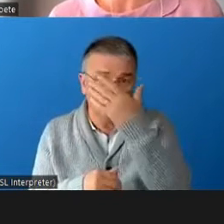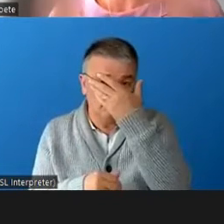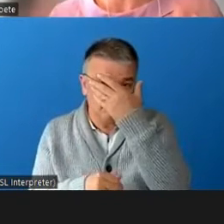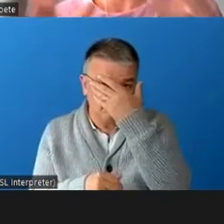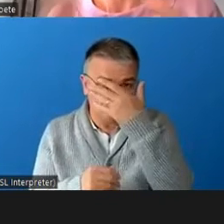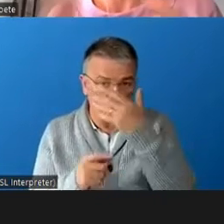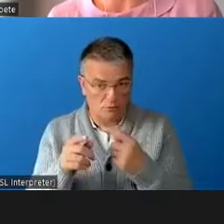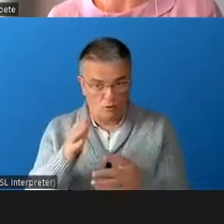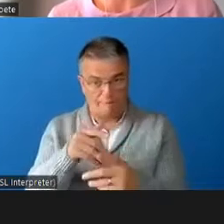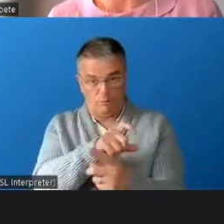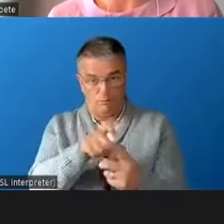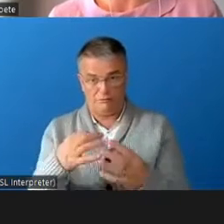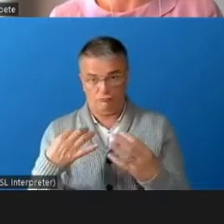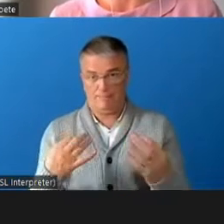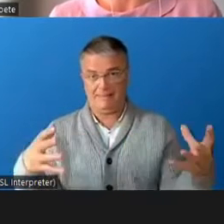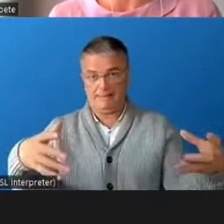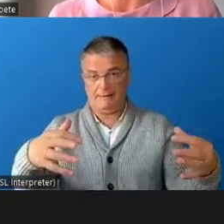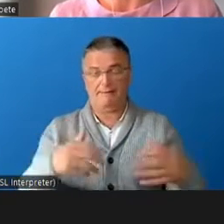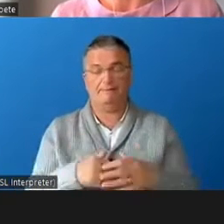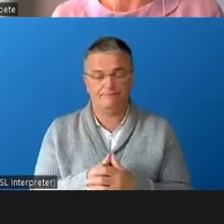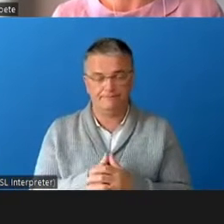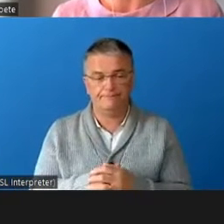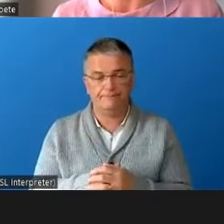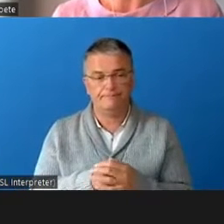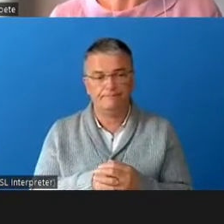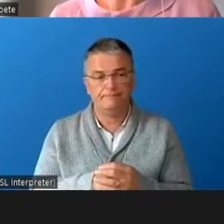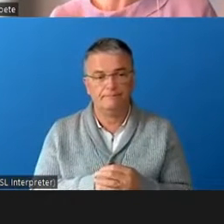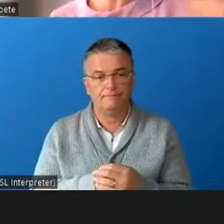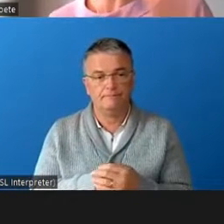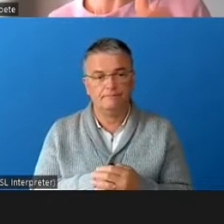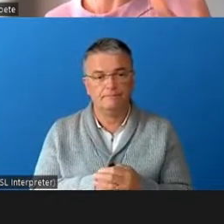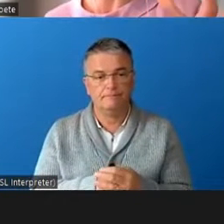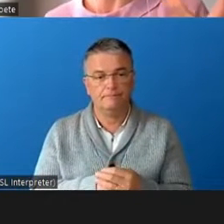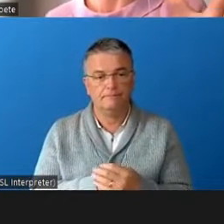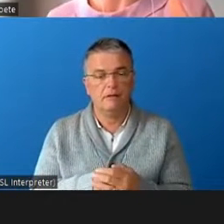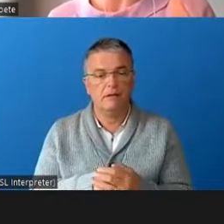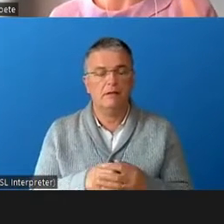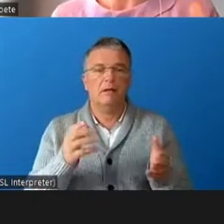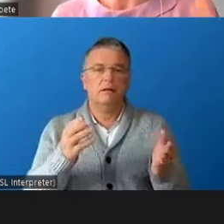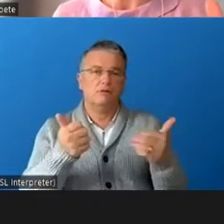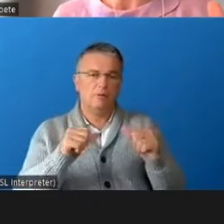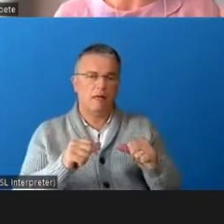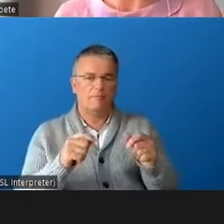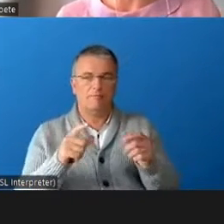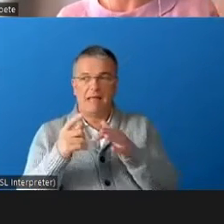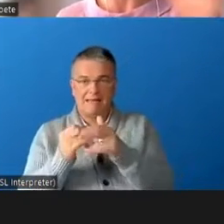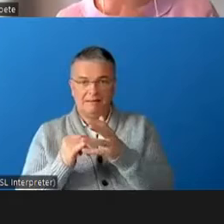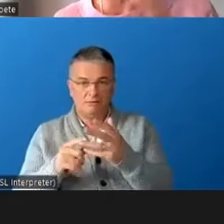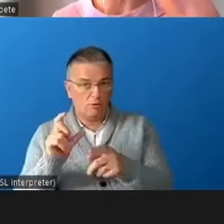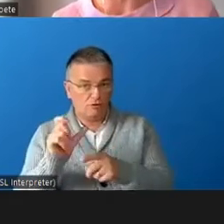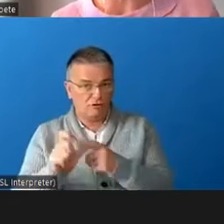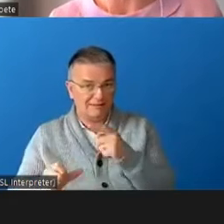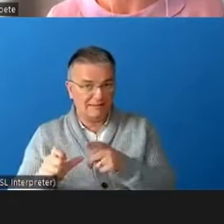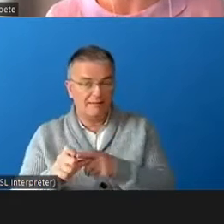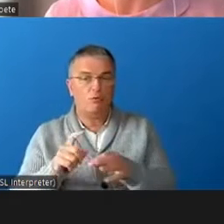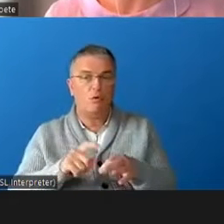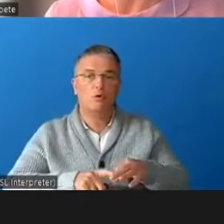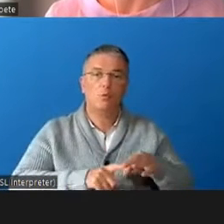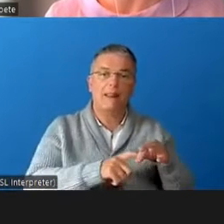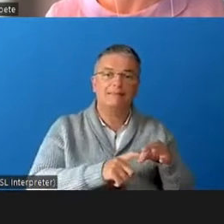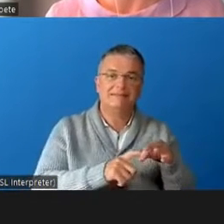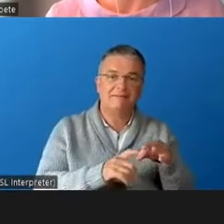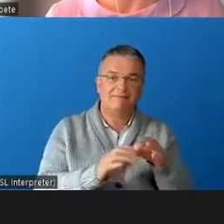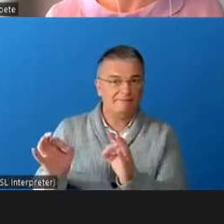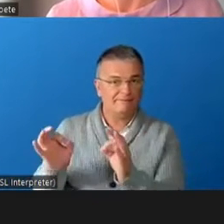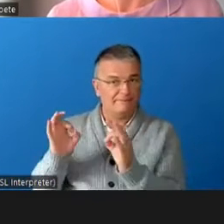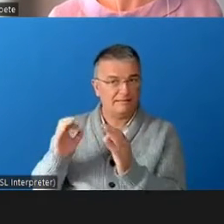who collectively facilitated this particular question. Okay, so I'm going to focus now on what Agnes did for the qualitative side